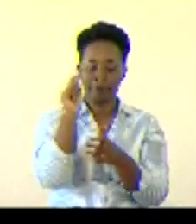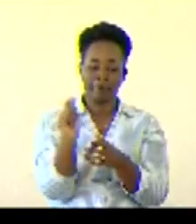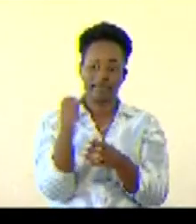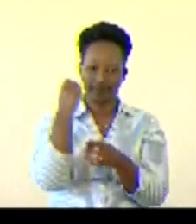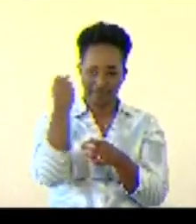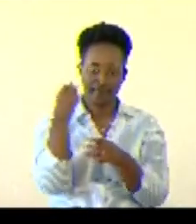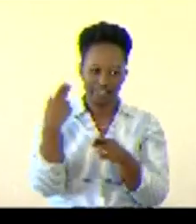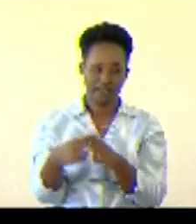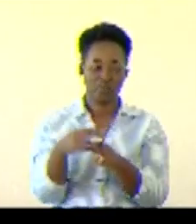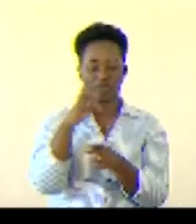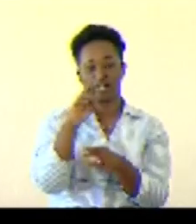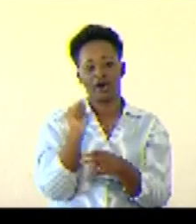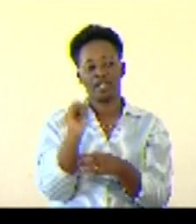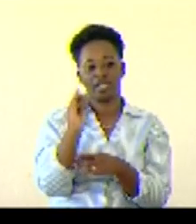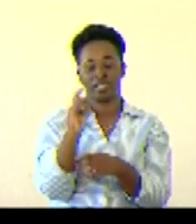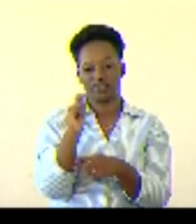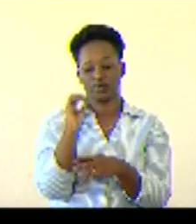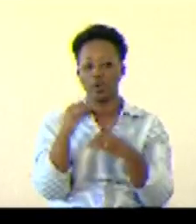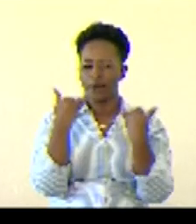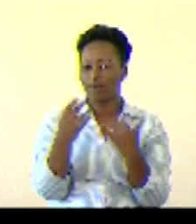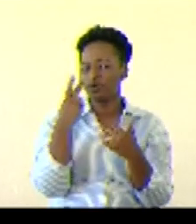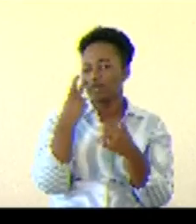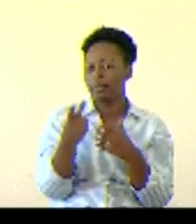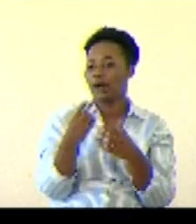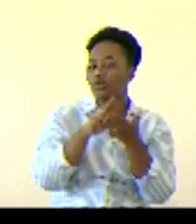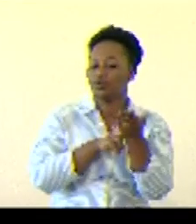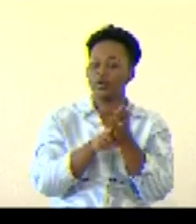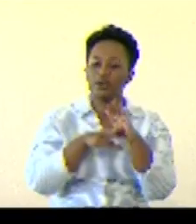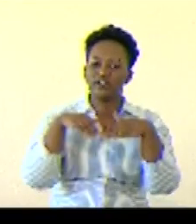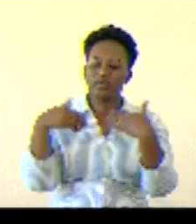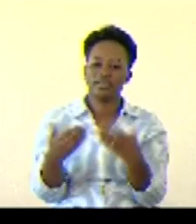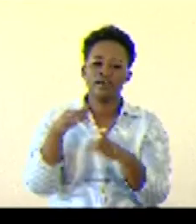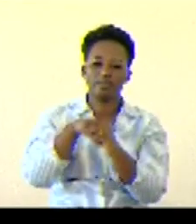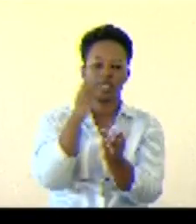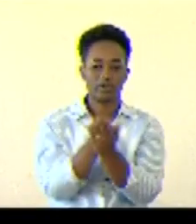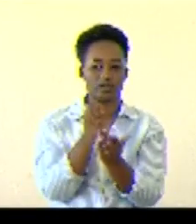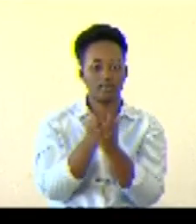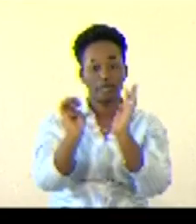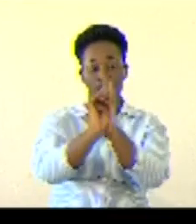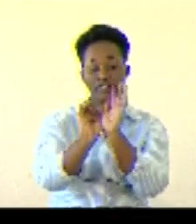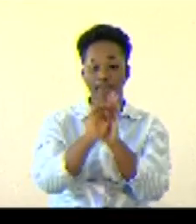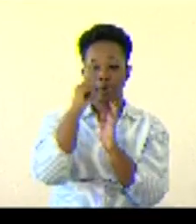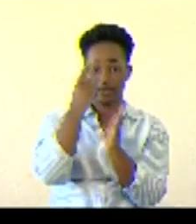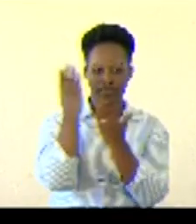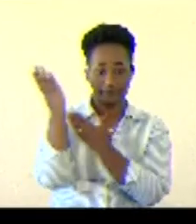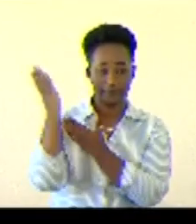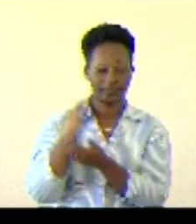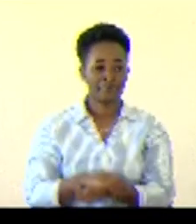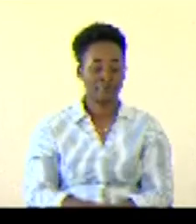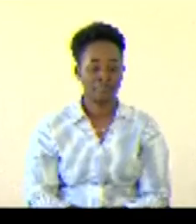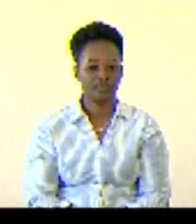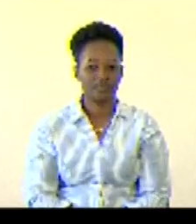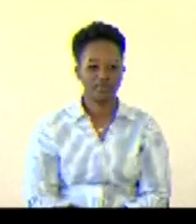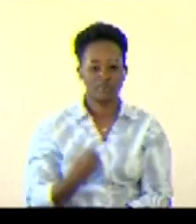fractions and ratios in economics. We have our example 1. I want us to write this example. Then